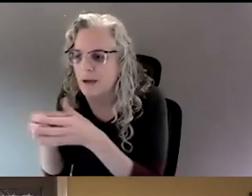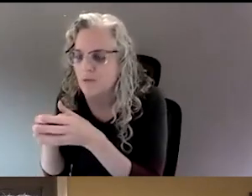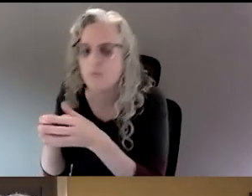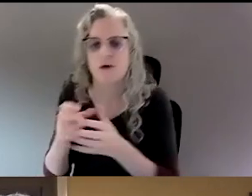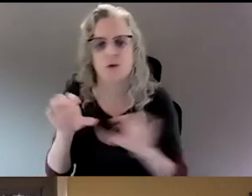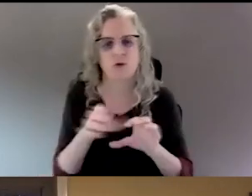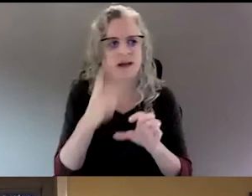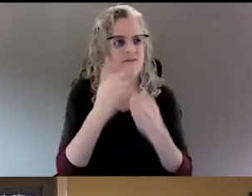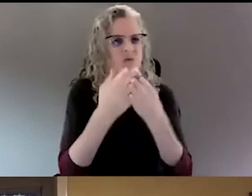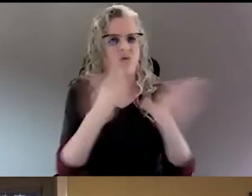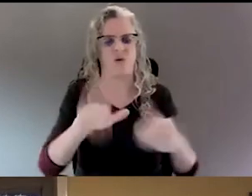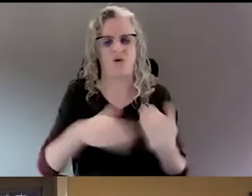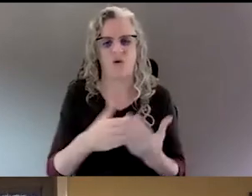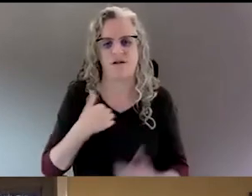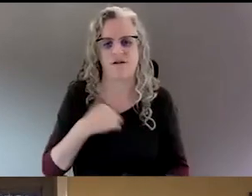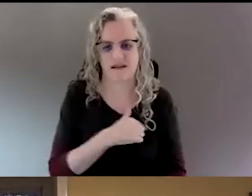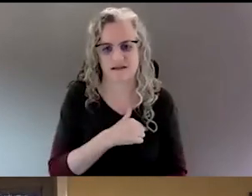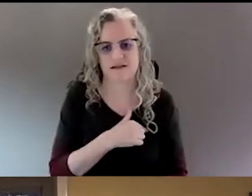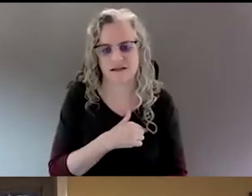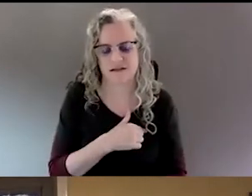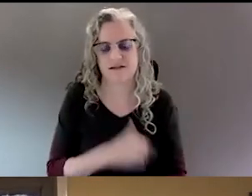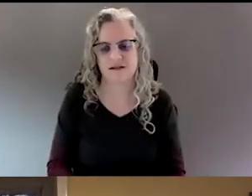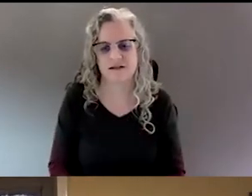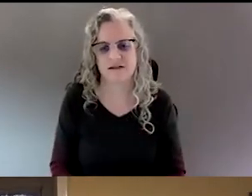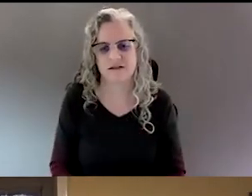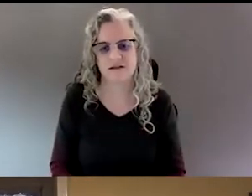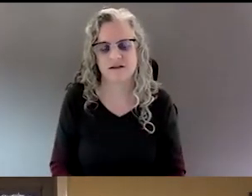So I think that rich experience of